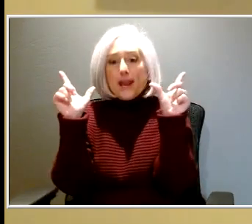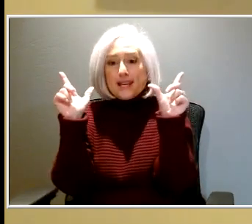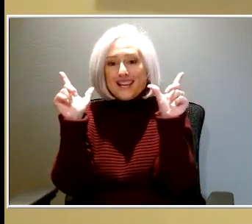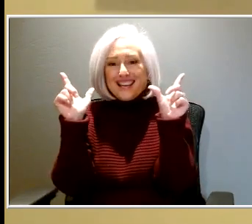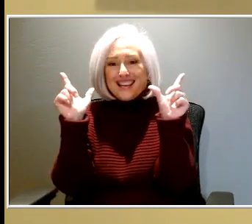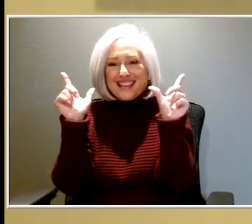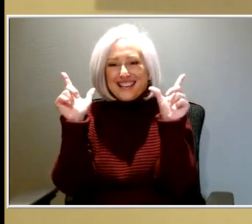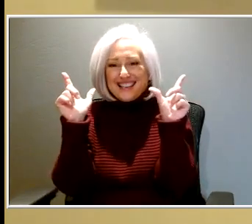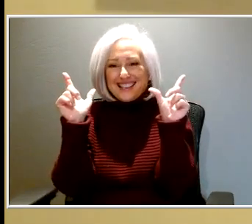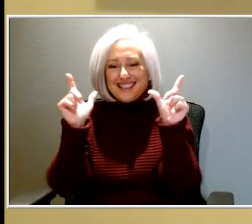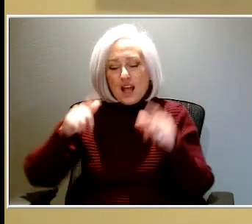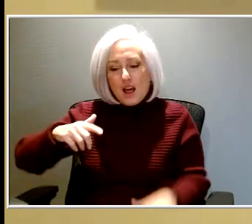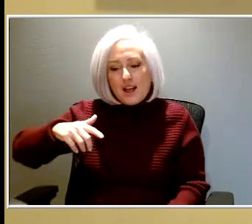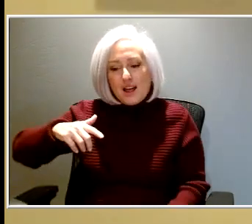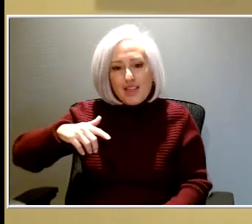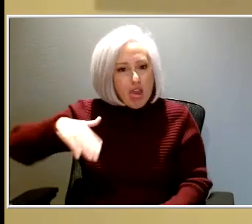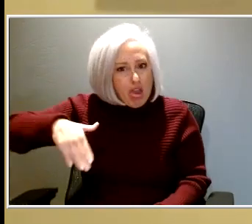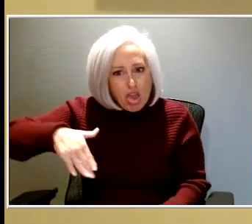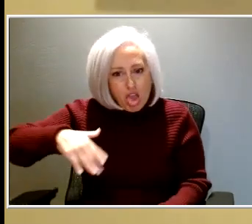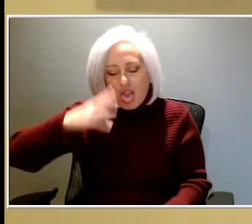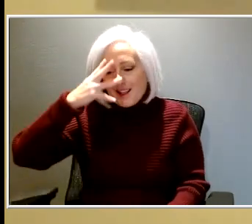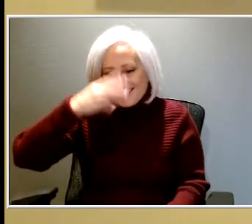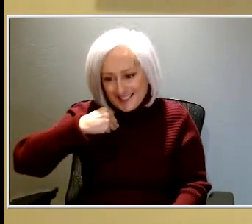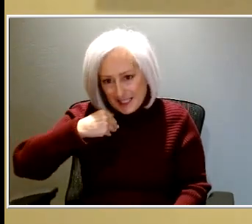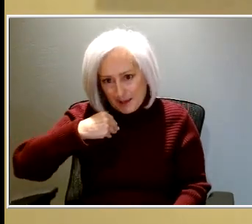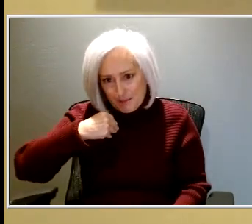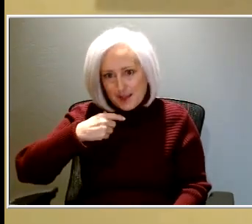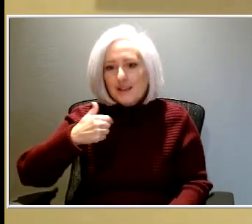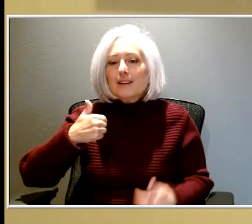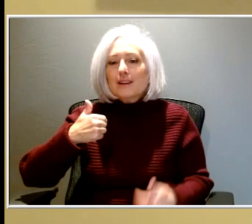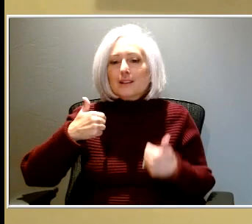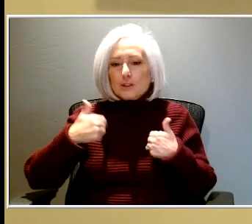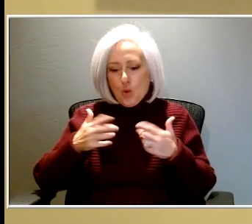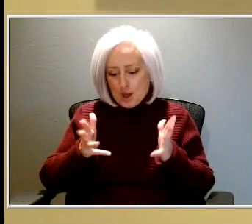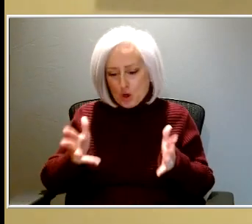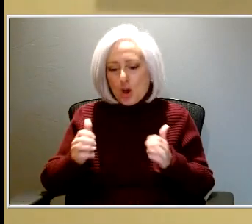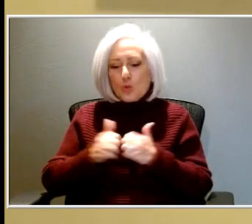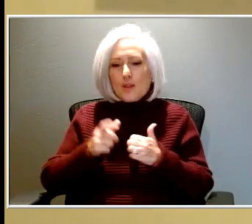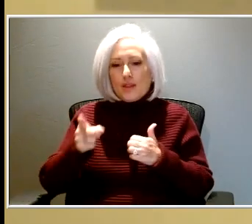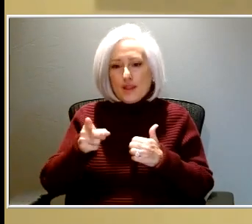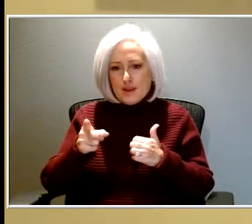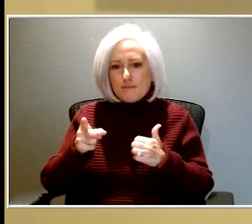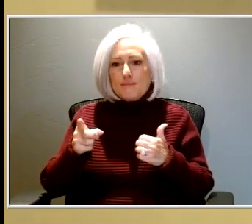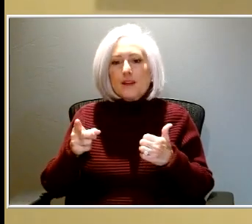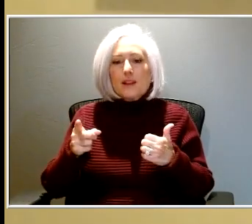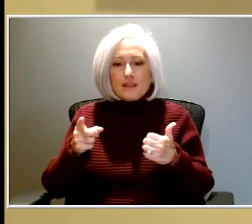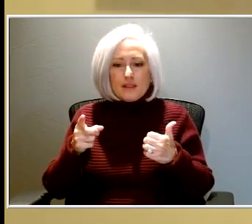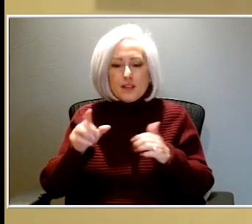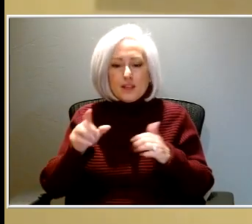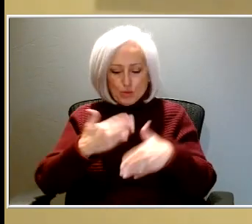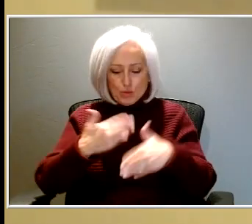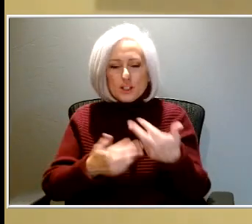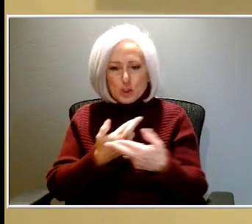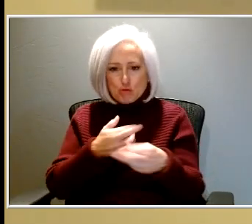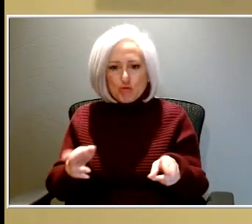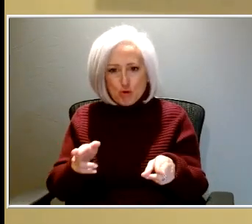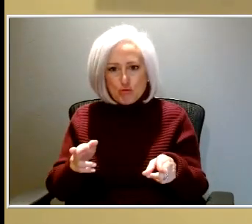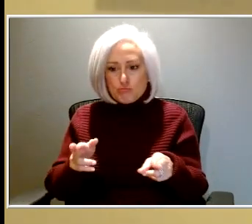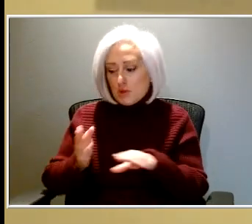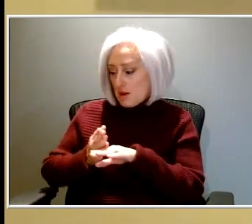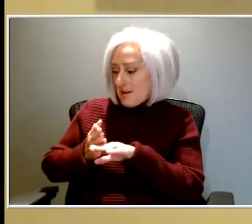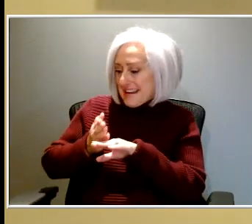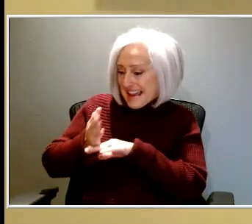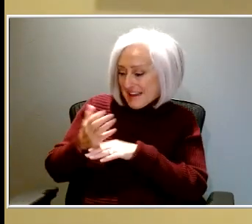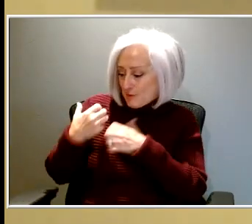the drugs hadn't quite taken effect, so I was able to talk to him even in OR. And shortly thereafter, I was recovering, and